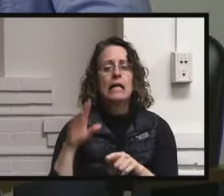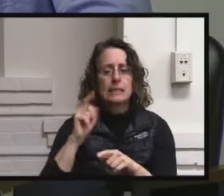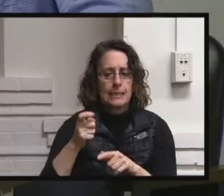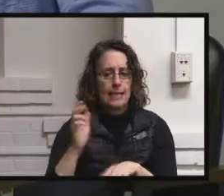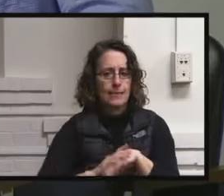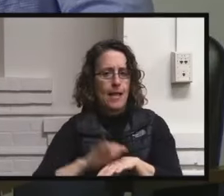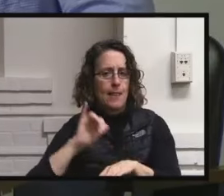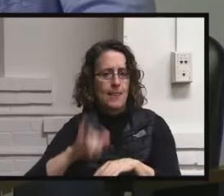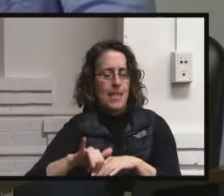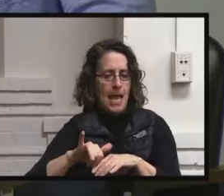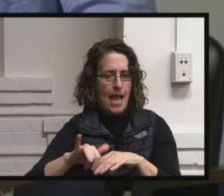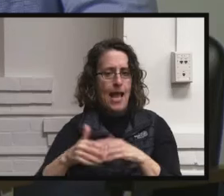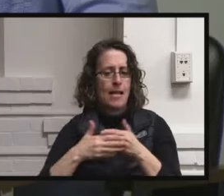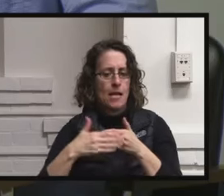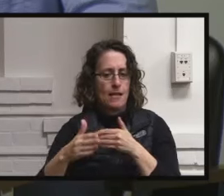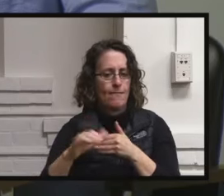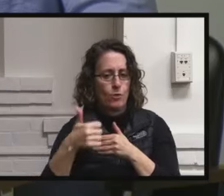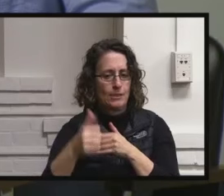So,